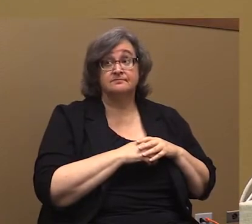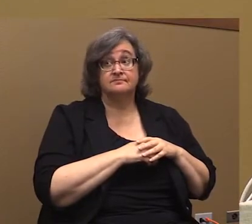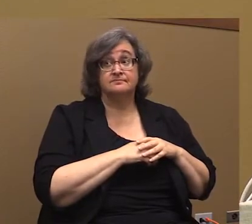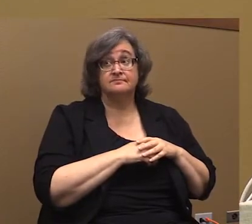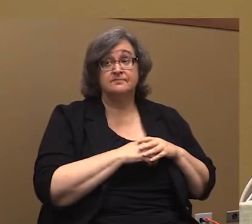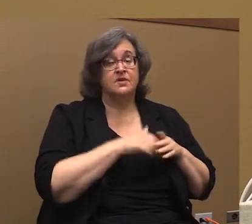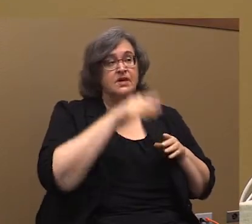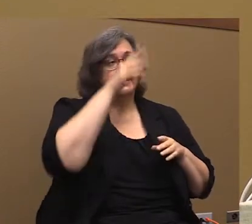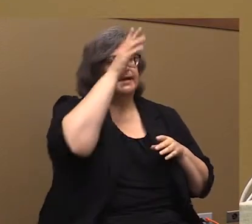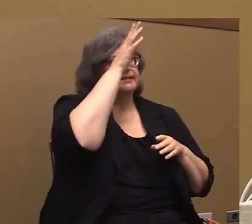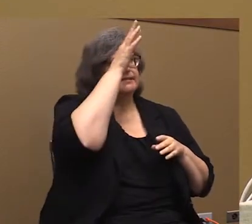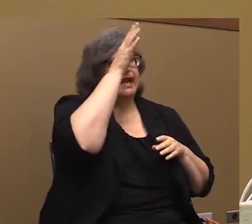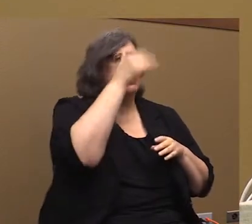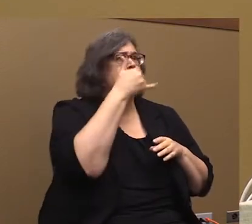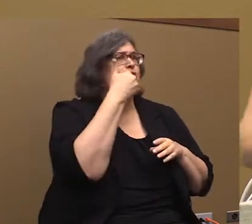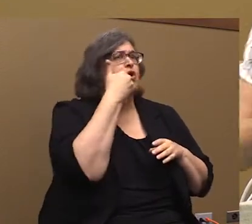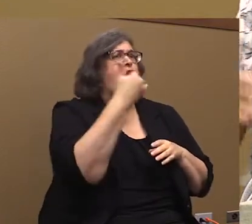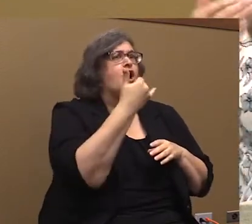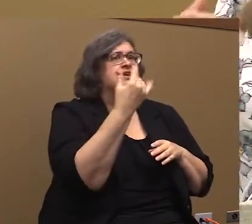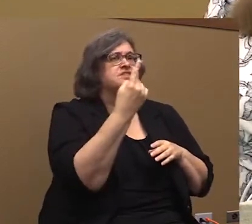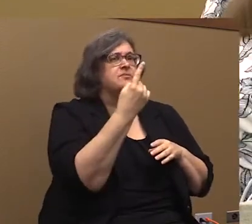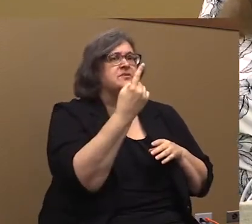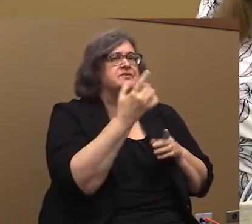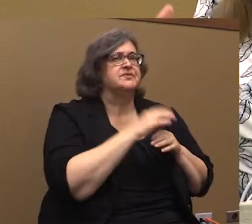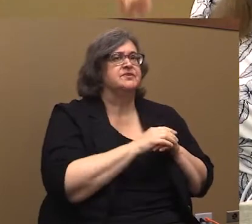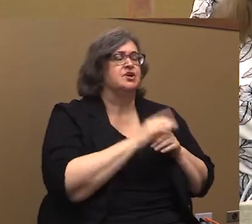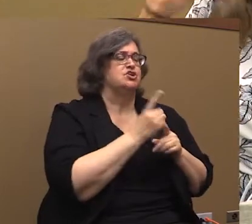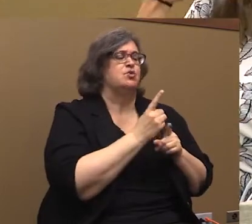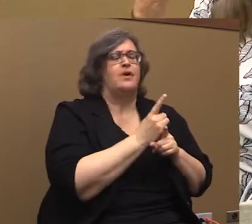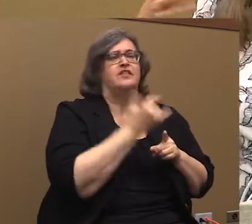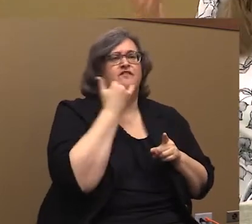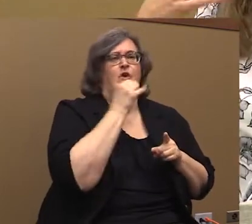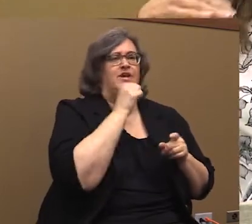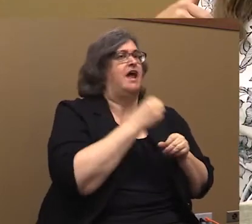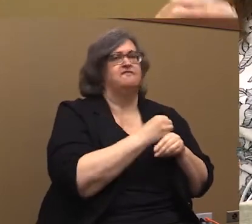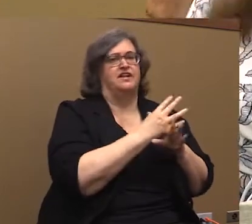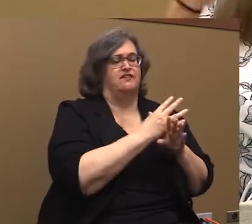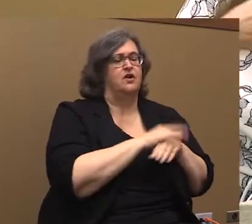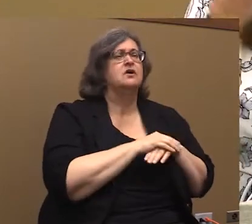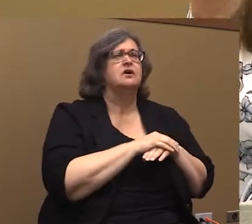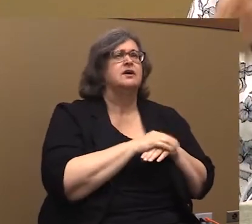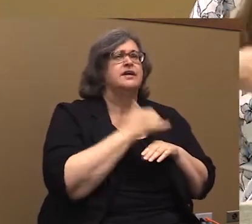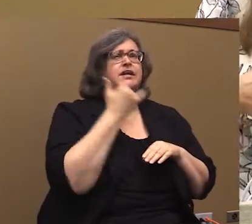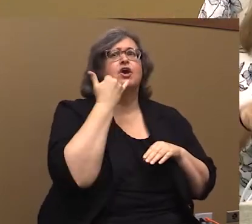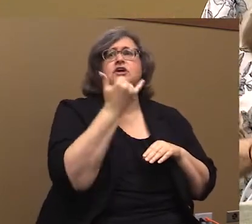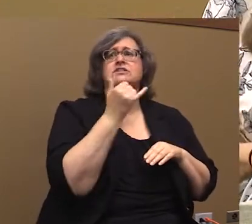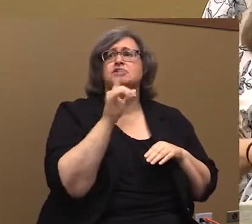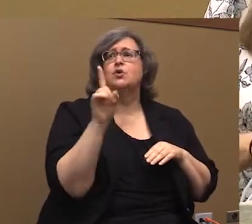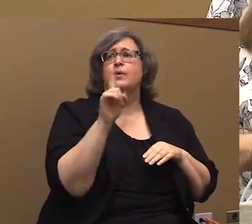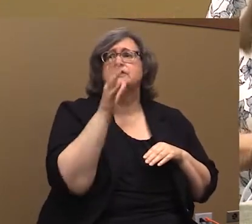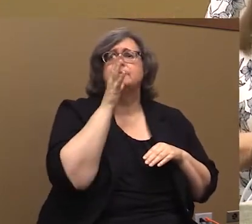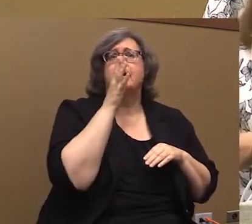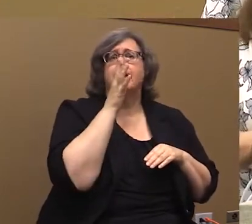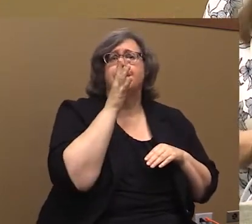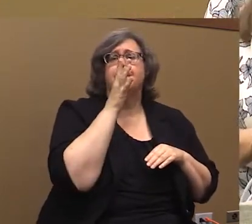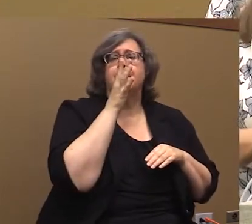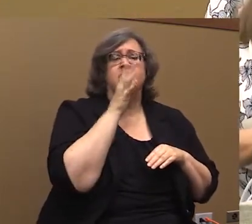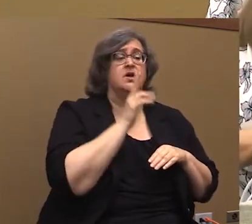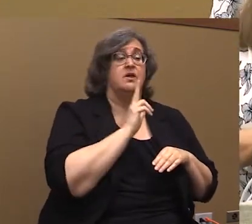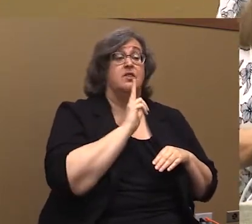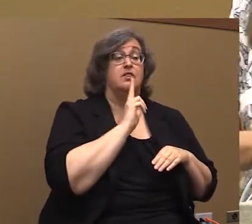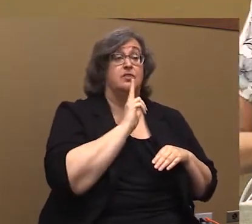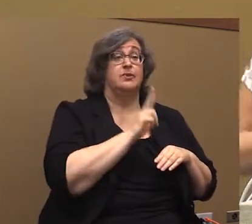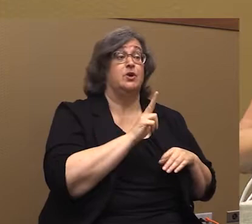if dad calls on the phone, and, you know, just regular phone, not video, and says, you know,